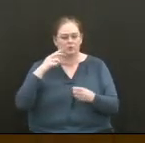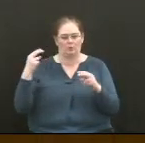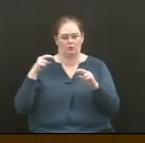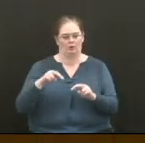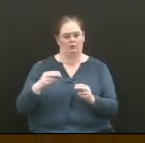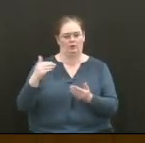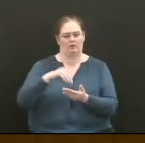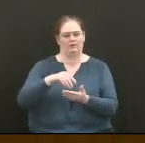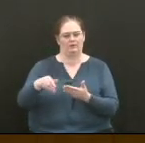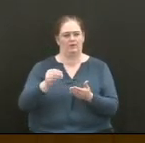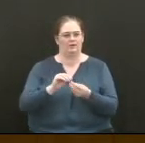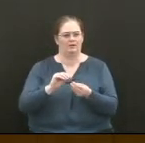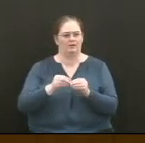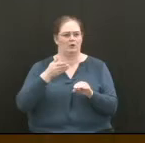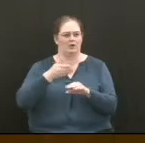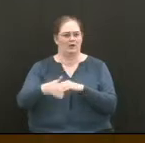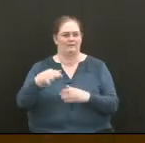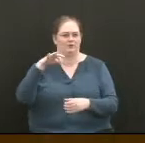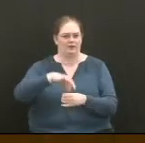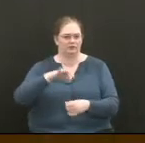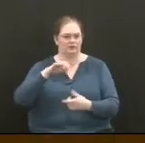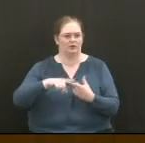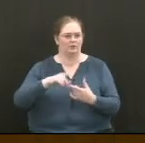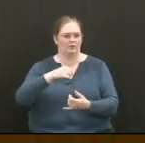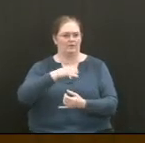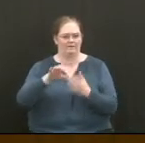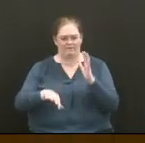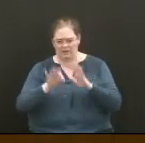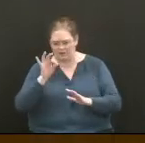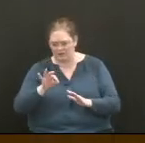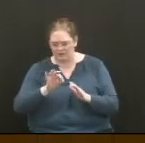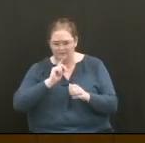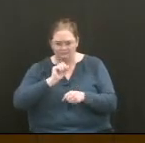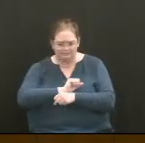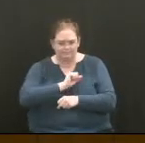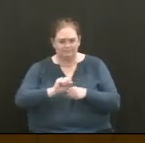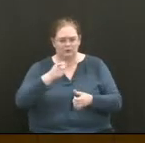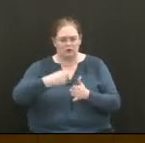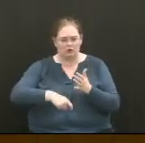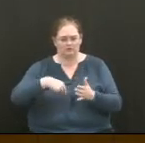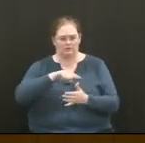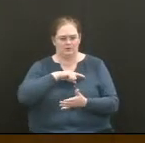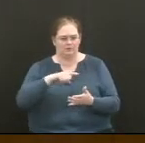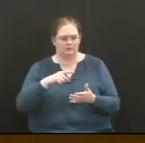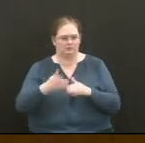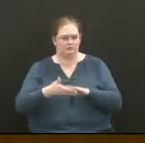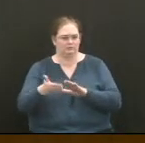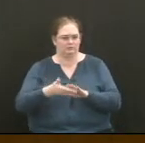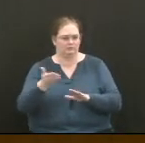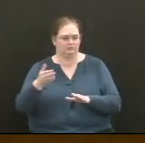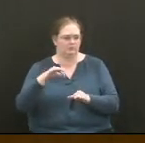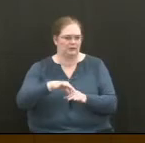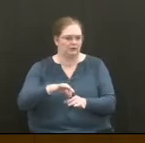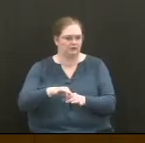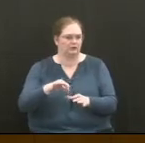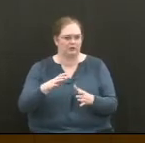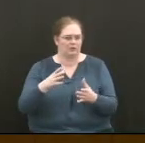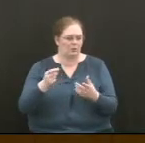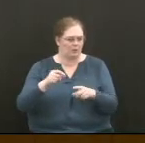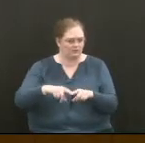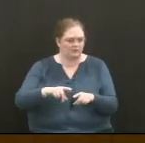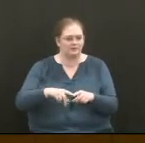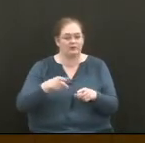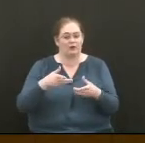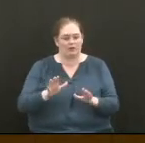that after the election, and when we find out what the actual cost of the election and those expenditures are going to be that are